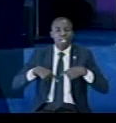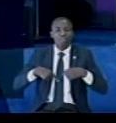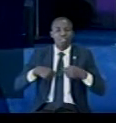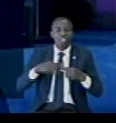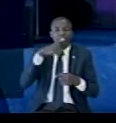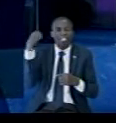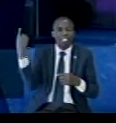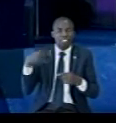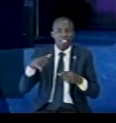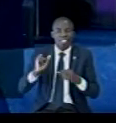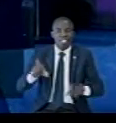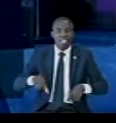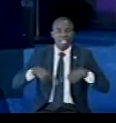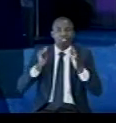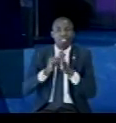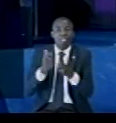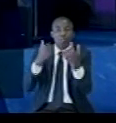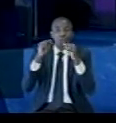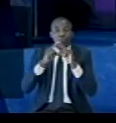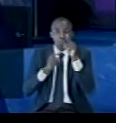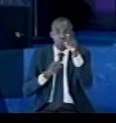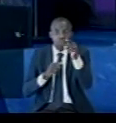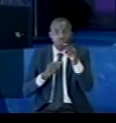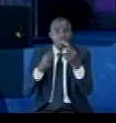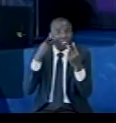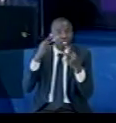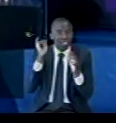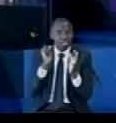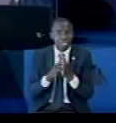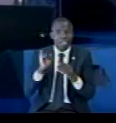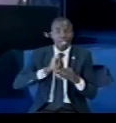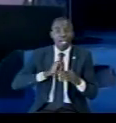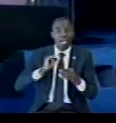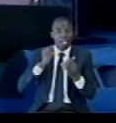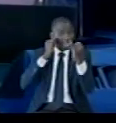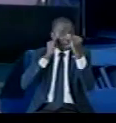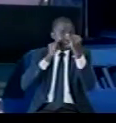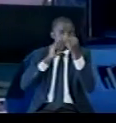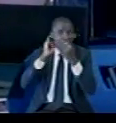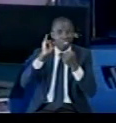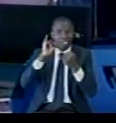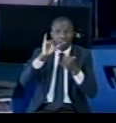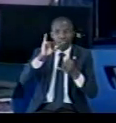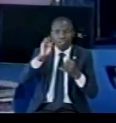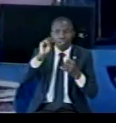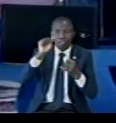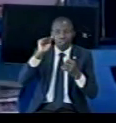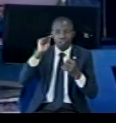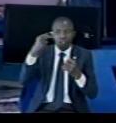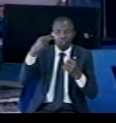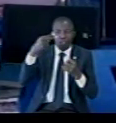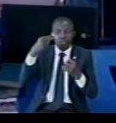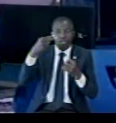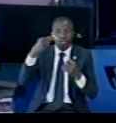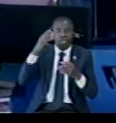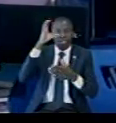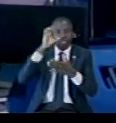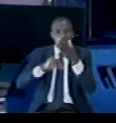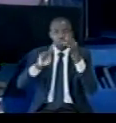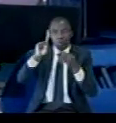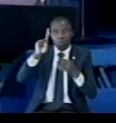eternal life that comes to you. Look at that, Isaiah chapter 1, reading from